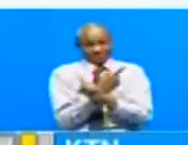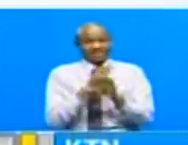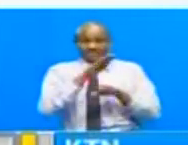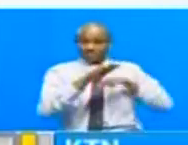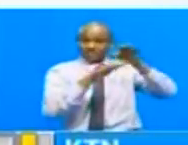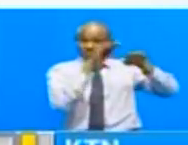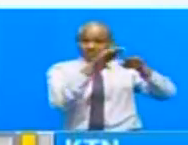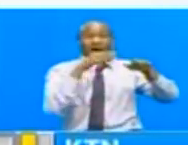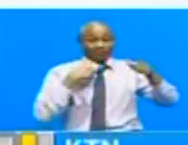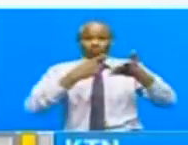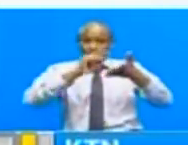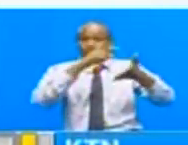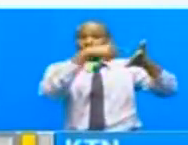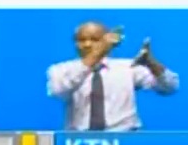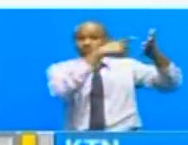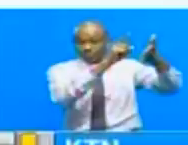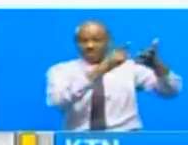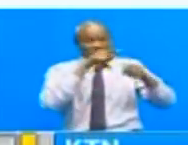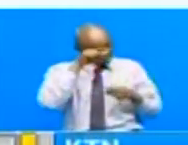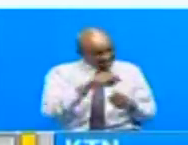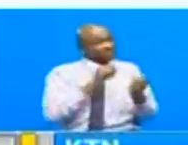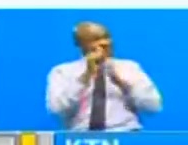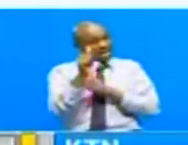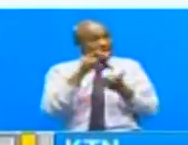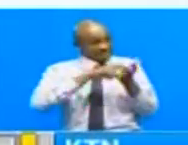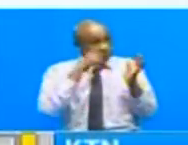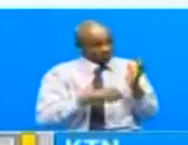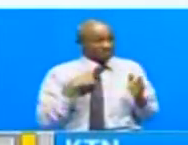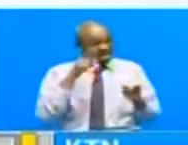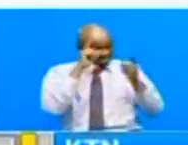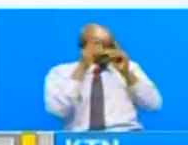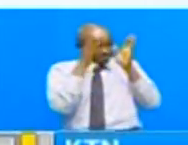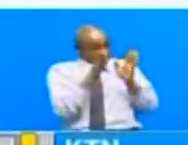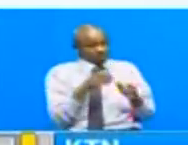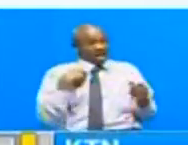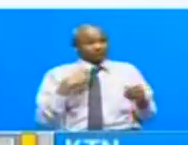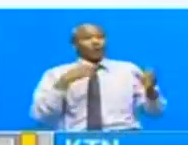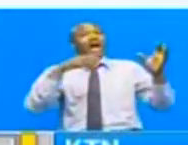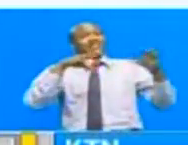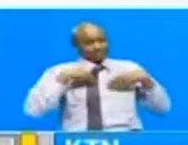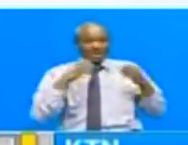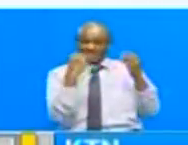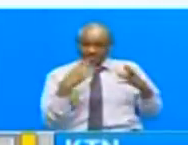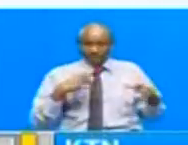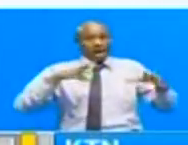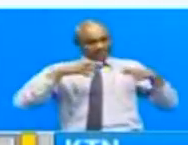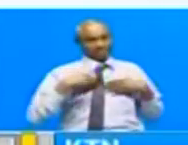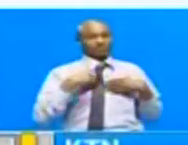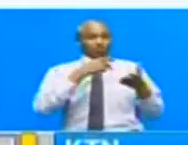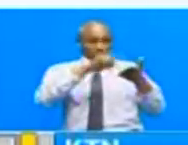so many people have to approve it. So for it to go that far, I guess somebody had to compromise a number of people to go that